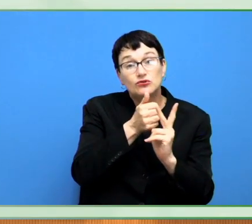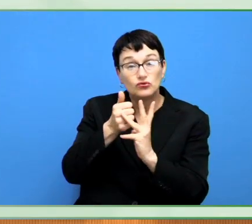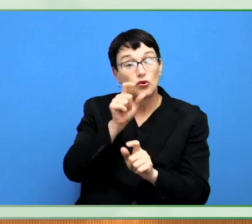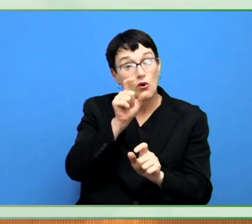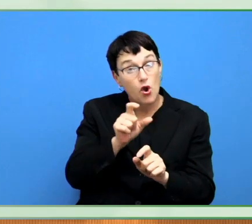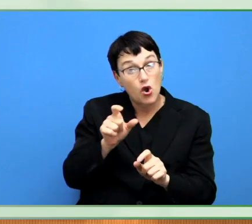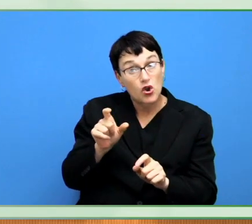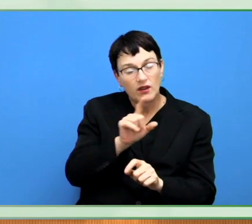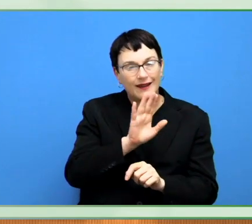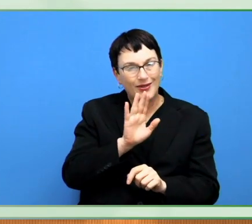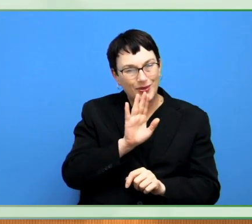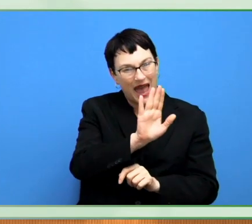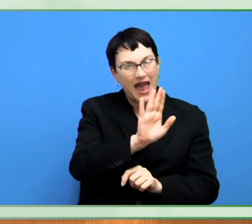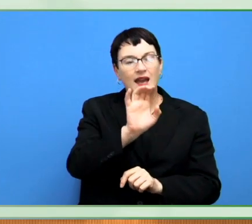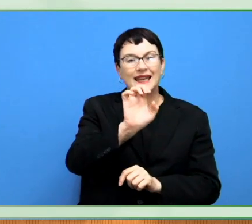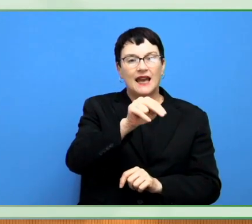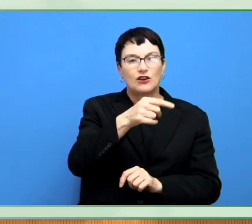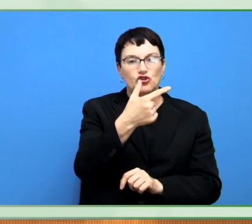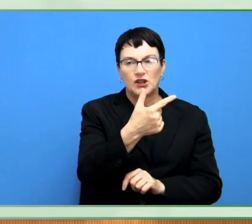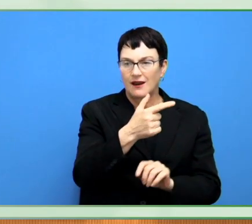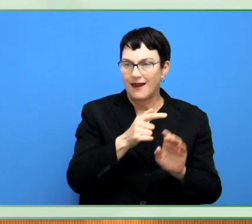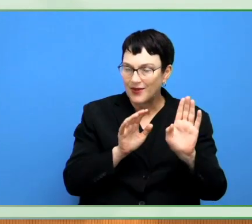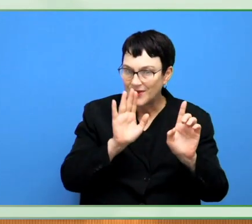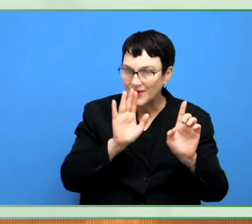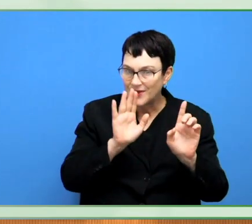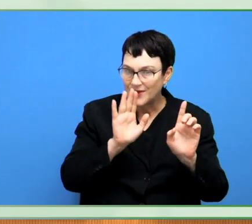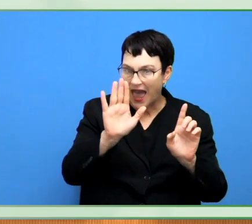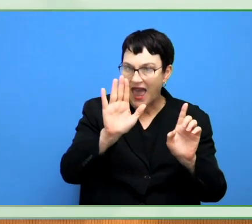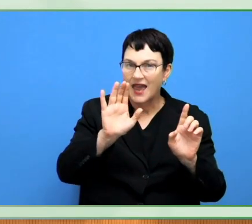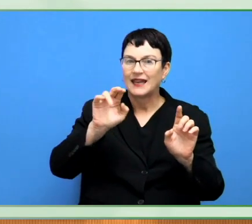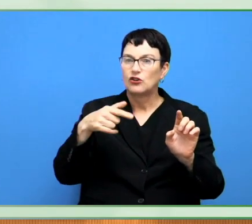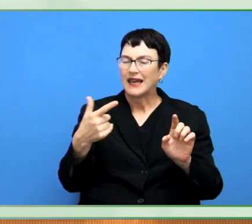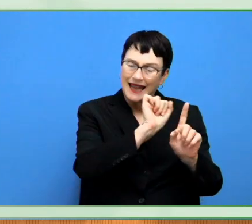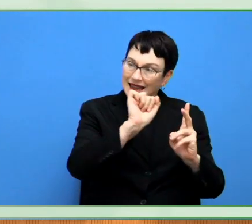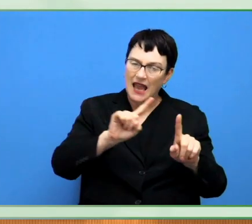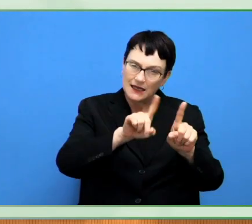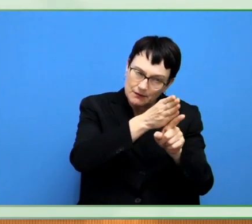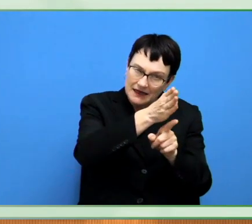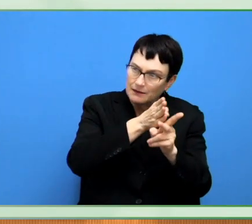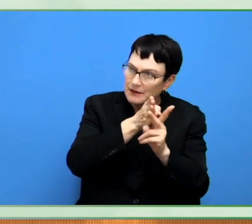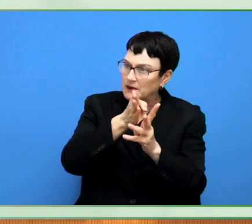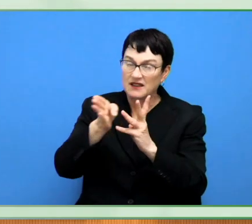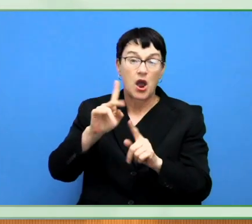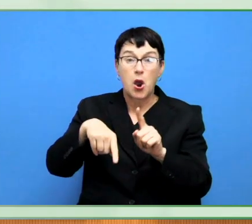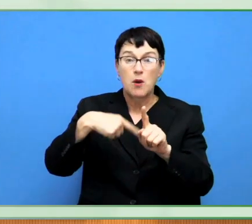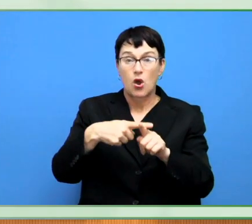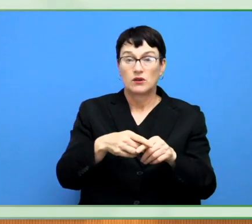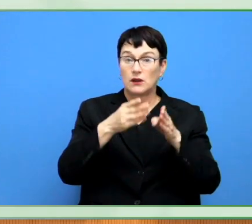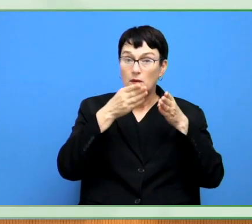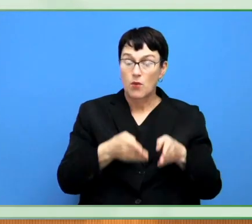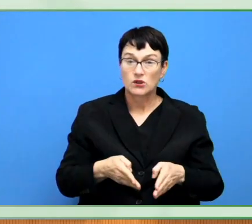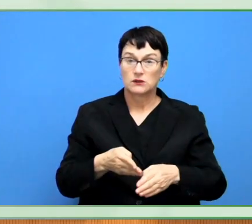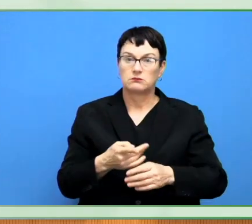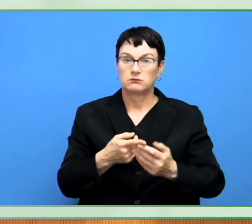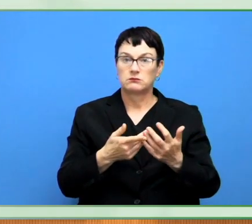EMG signal data, but of course we also develop the prosthesis accordingly to what the weight and the length of the prosthesis may have. So it is